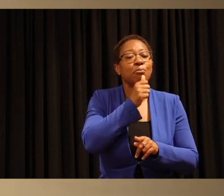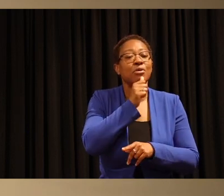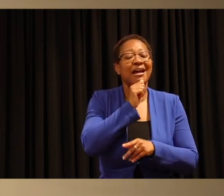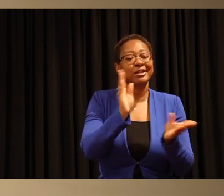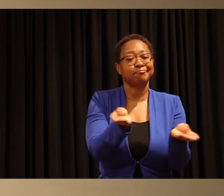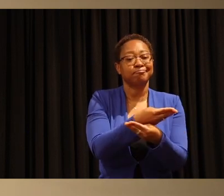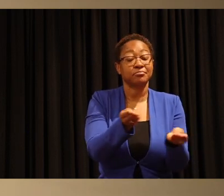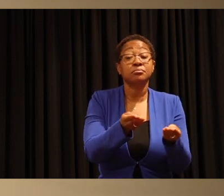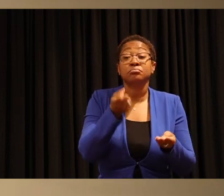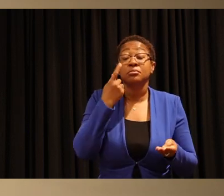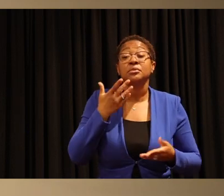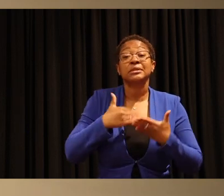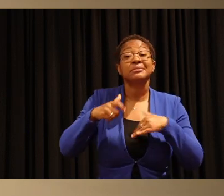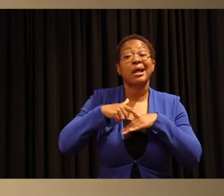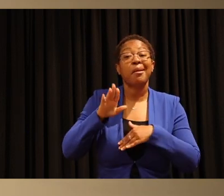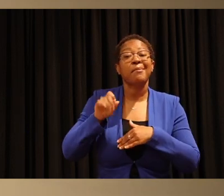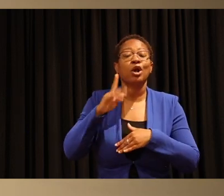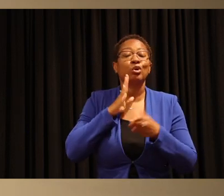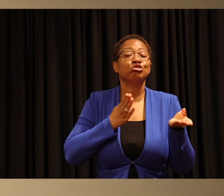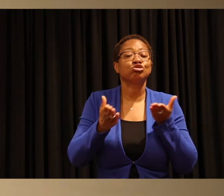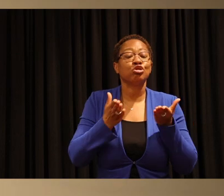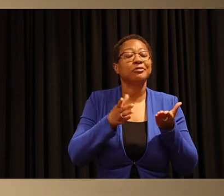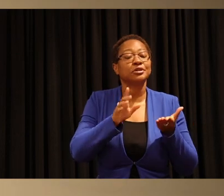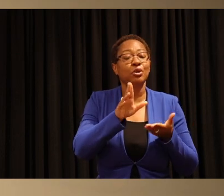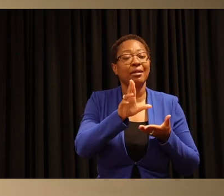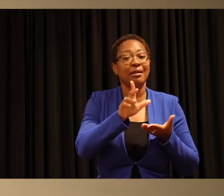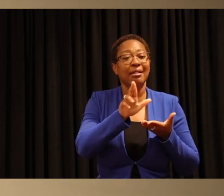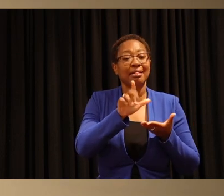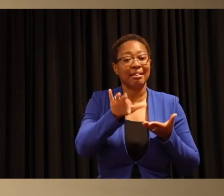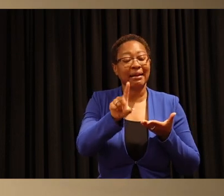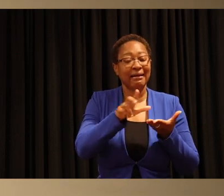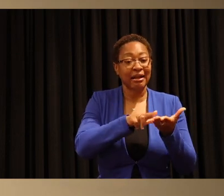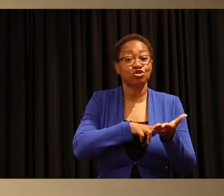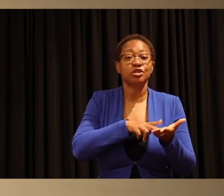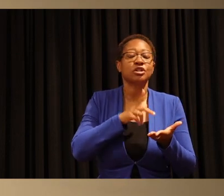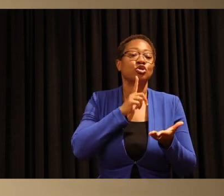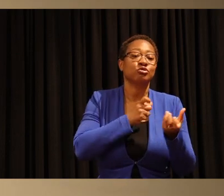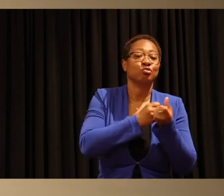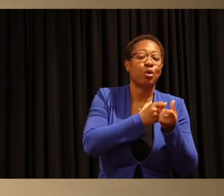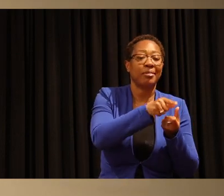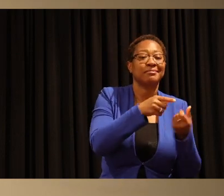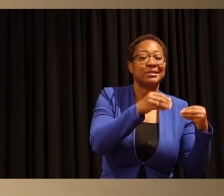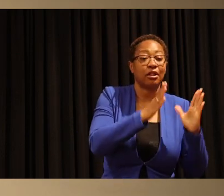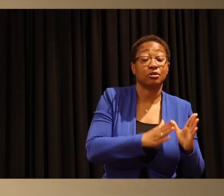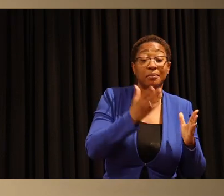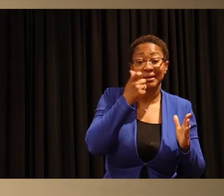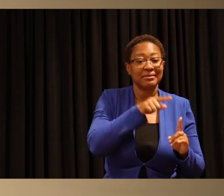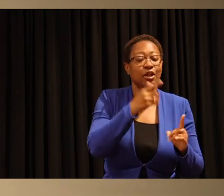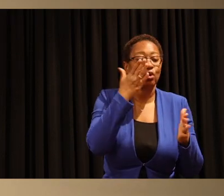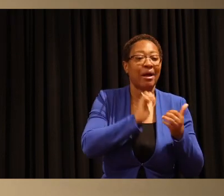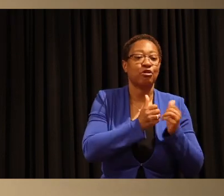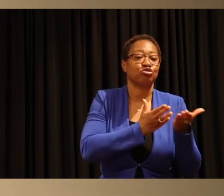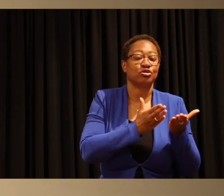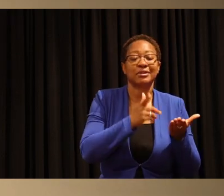deals, but banks will occasionally service those land contracts on behalf of the seller because they don't know how to